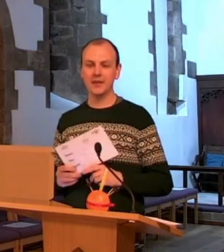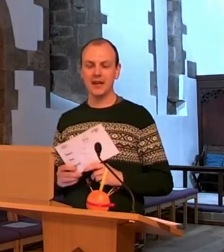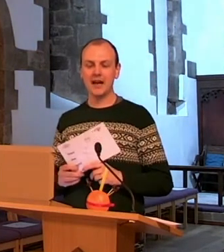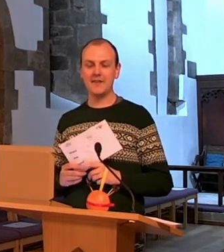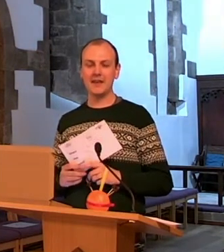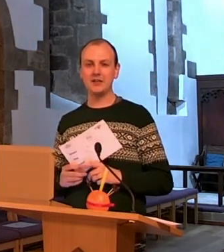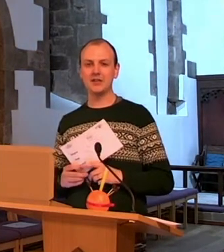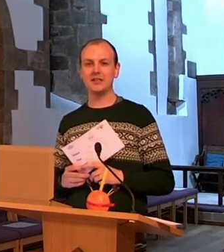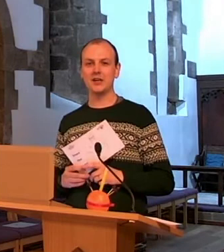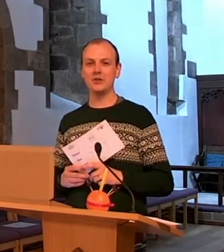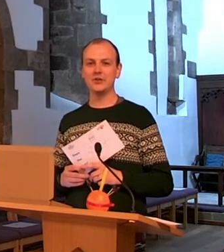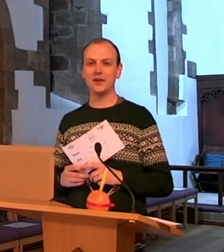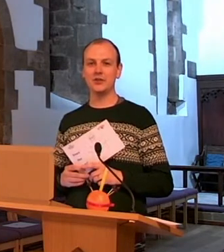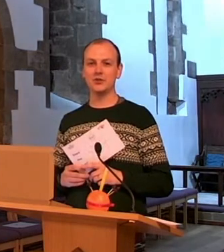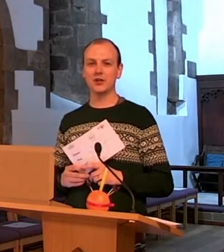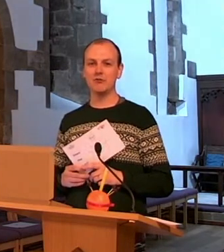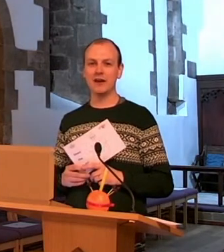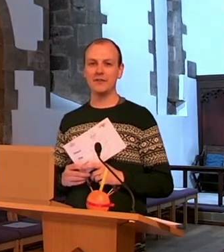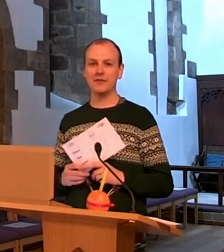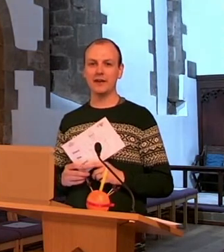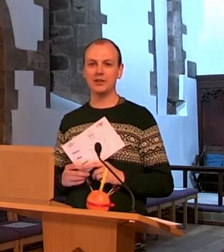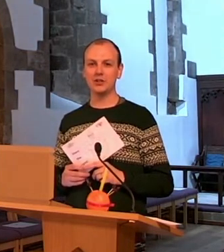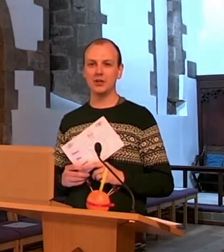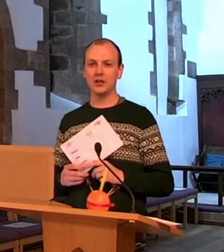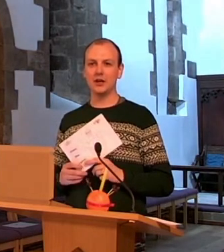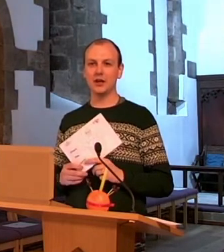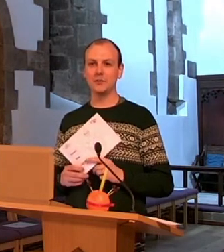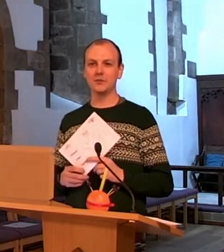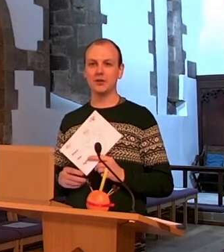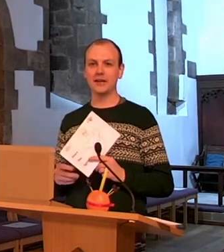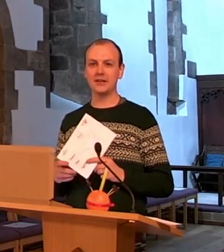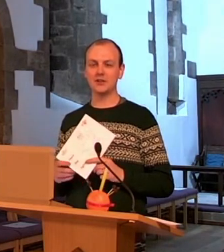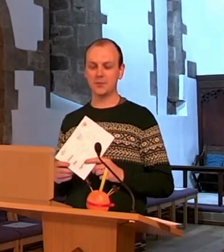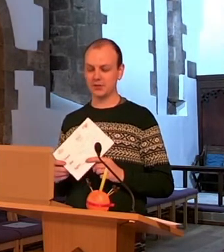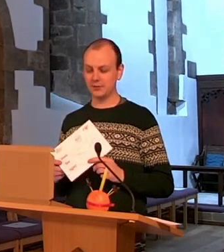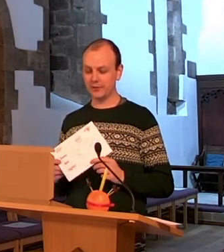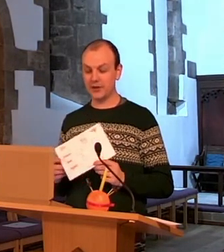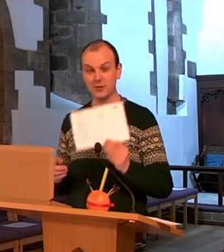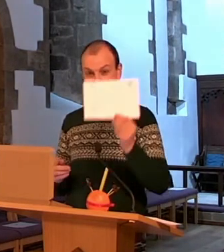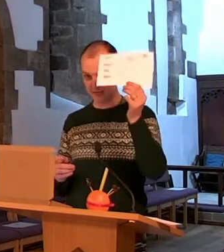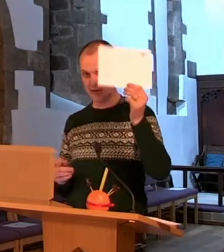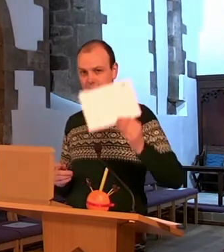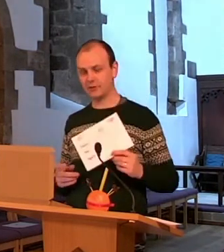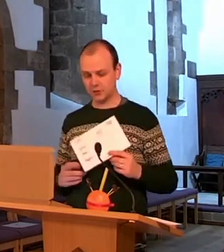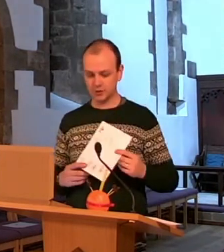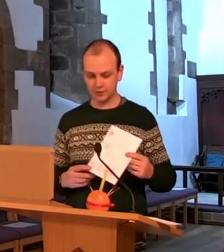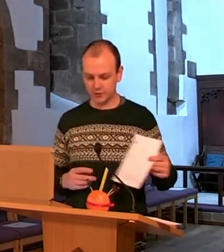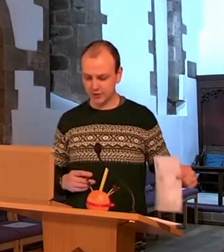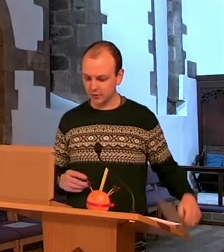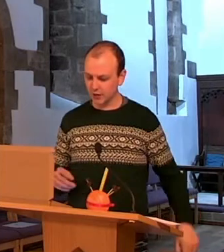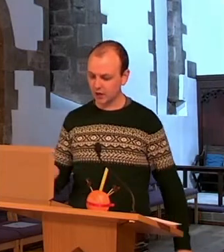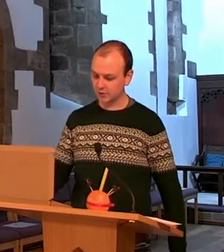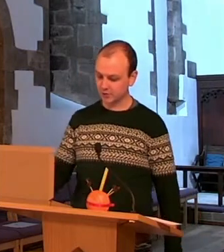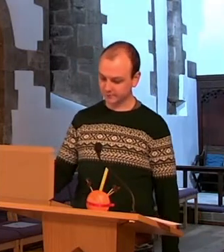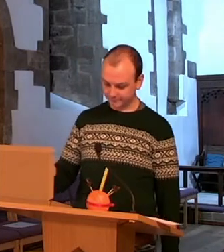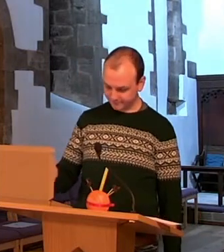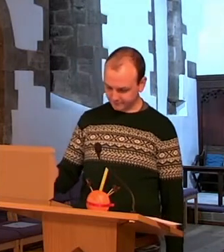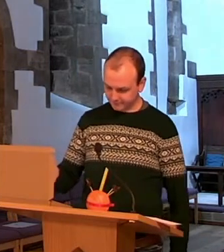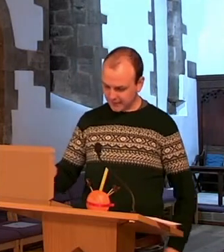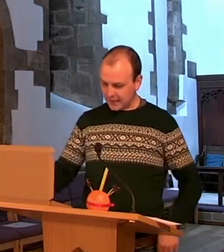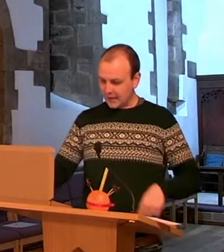church, and then there's loads of angels around the village. So get spotting for those, and of course the Christingle